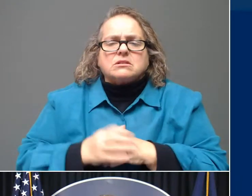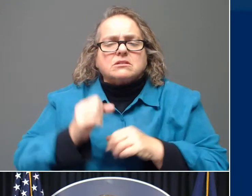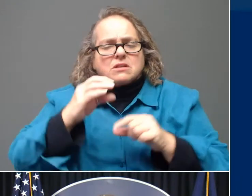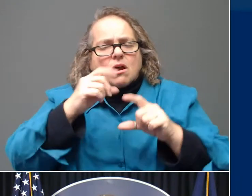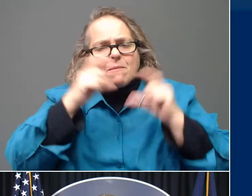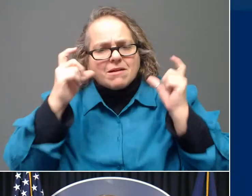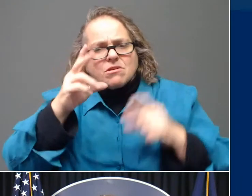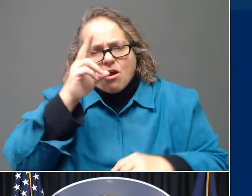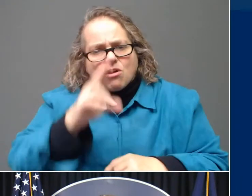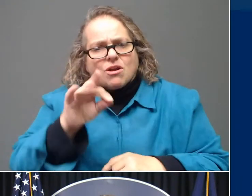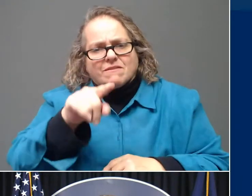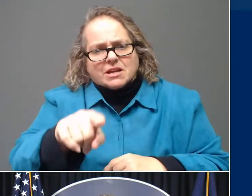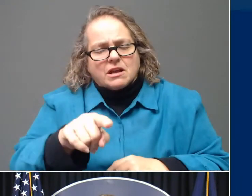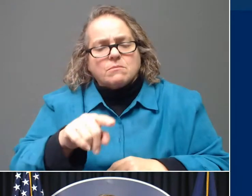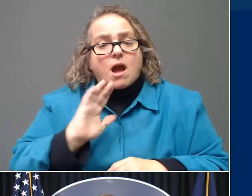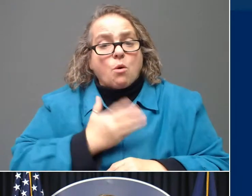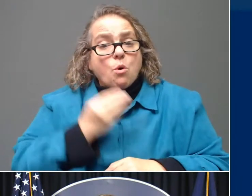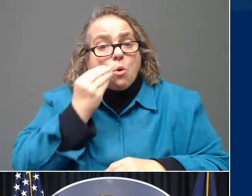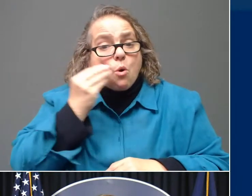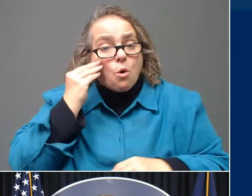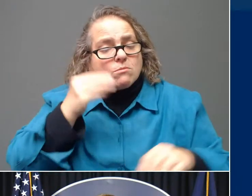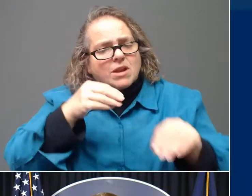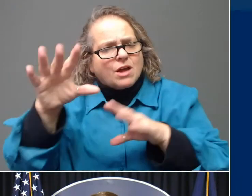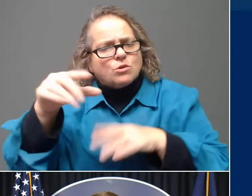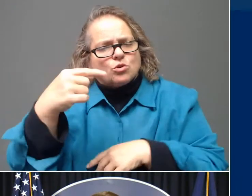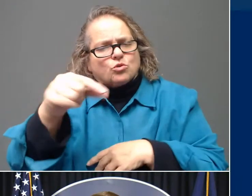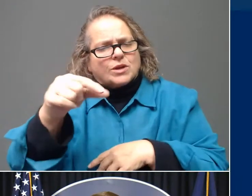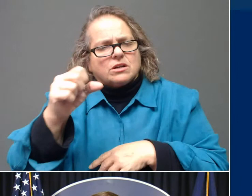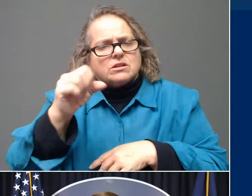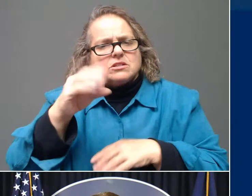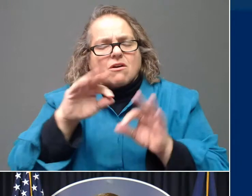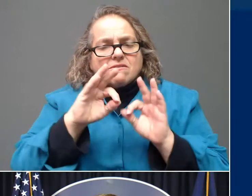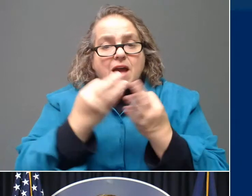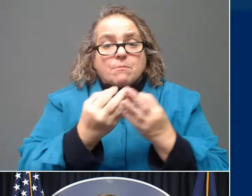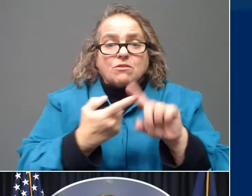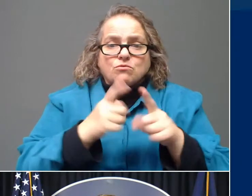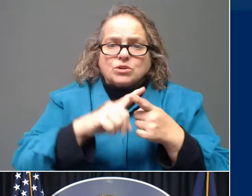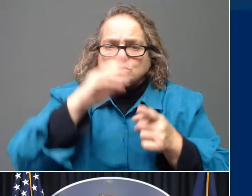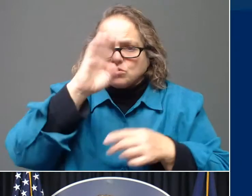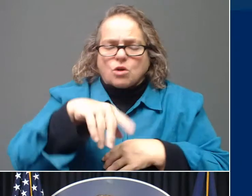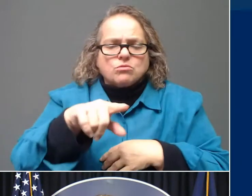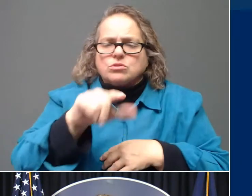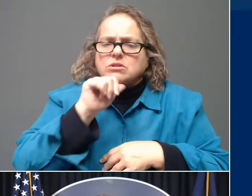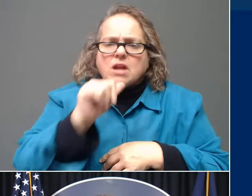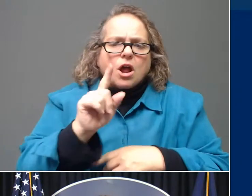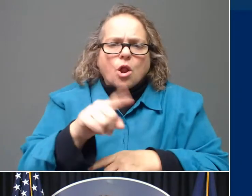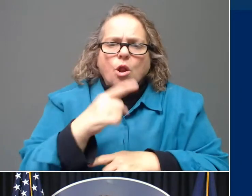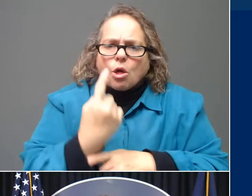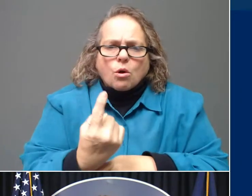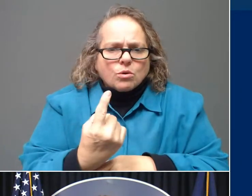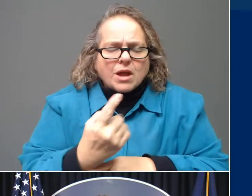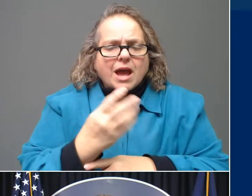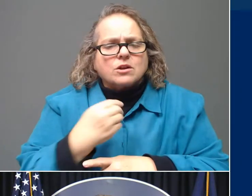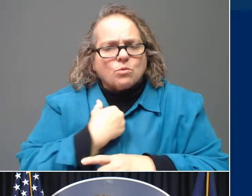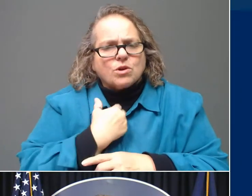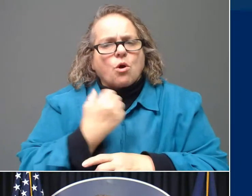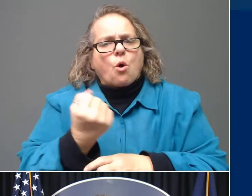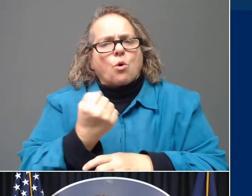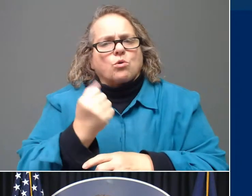light our homes up green so his family and friends know they're not alone and we're holding them close in prayer.